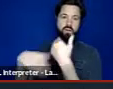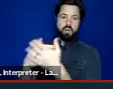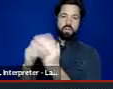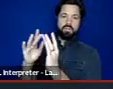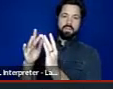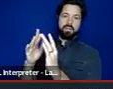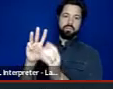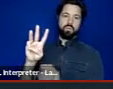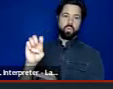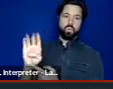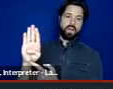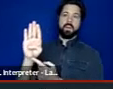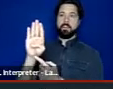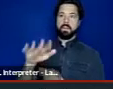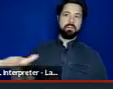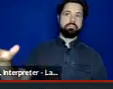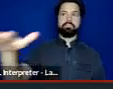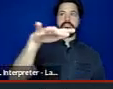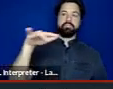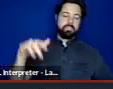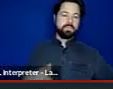All right. So,